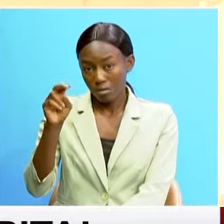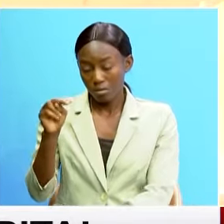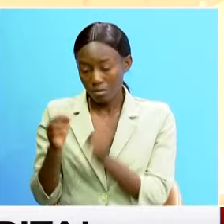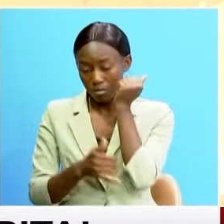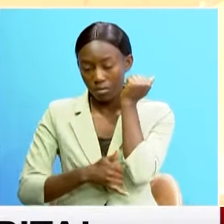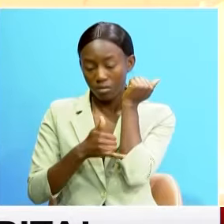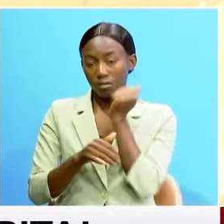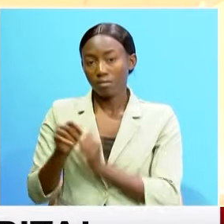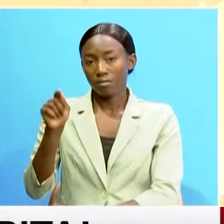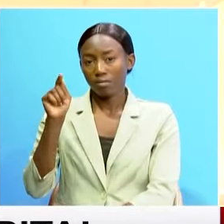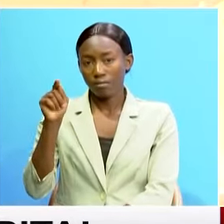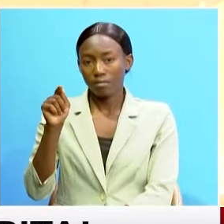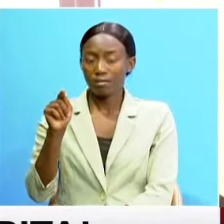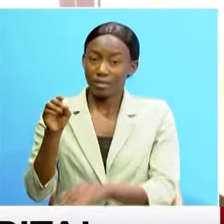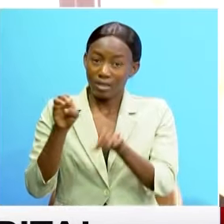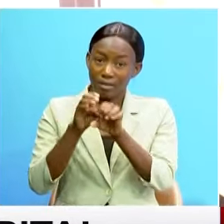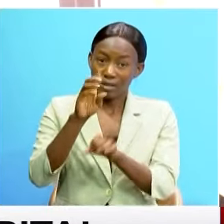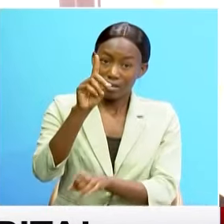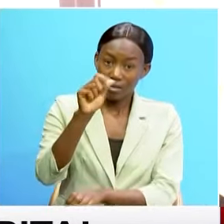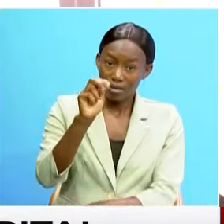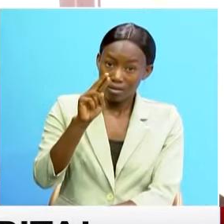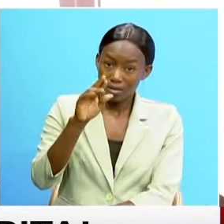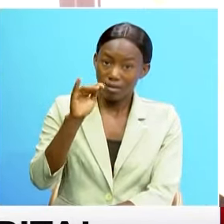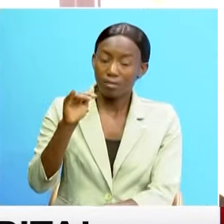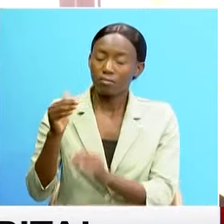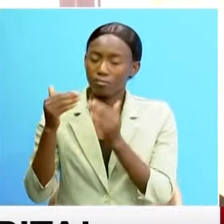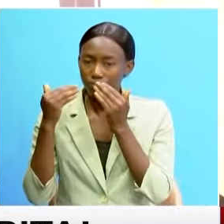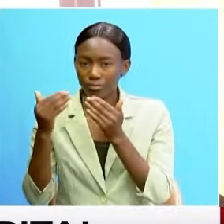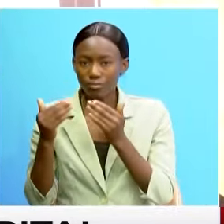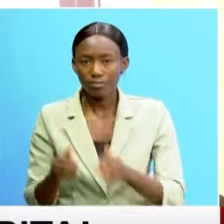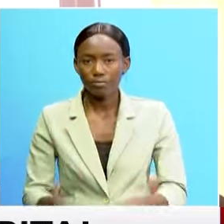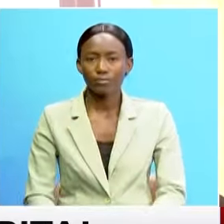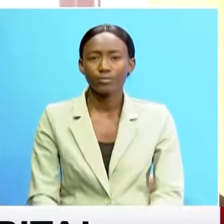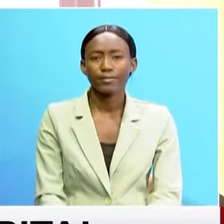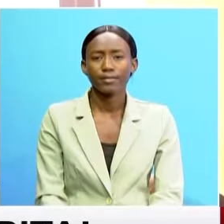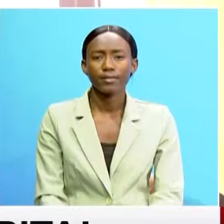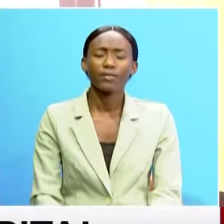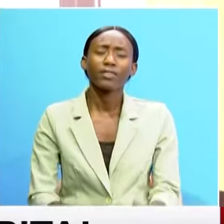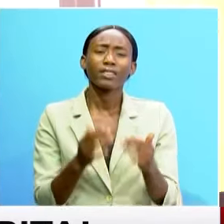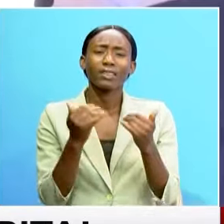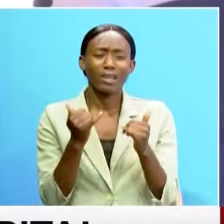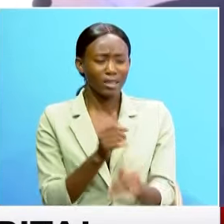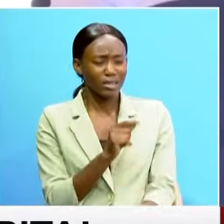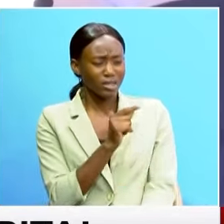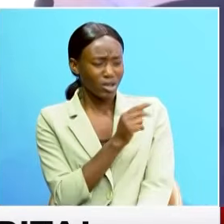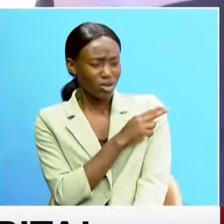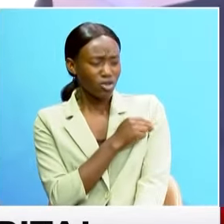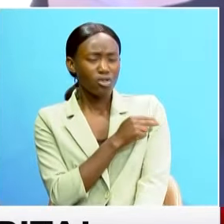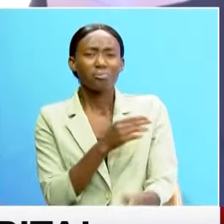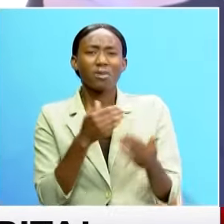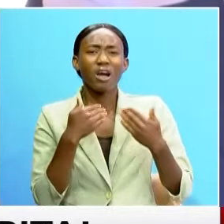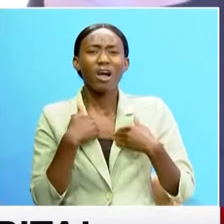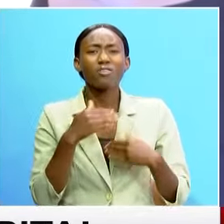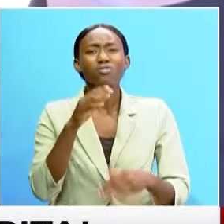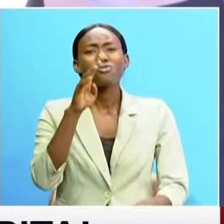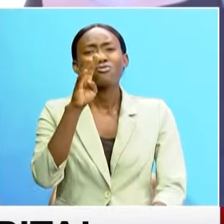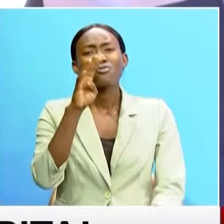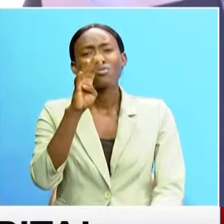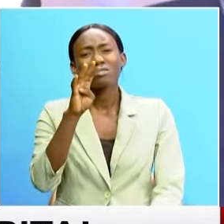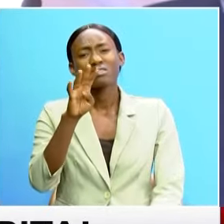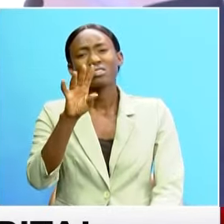to Buckingham Palace. At the moment, this hospital, Your Excellency, has got 47 permanent staff. This is